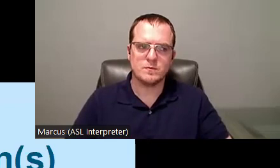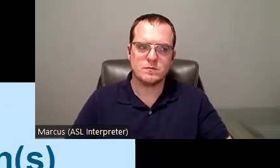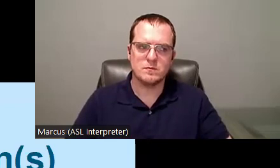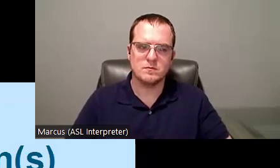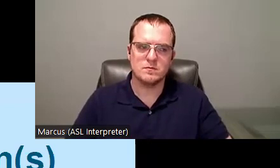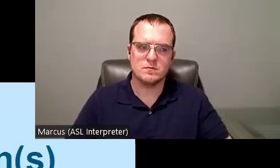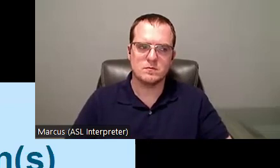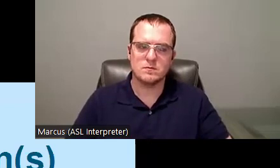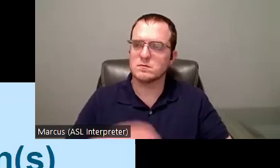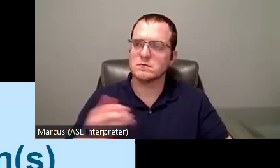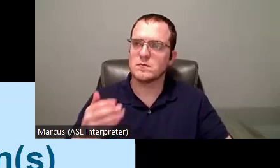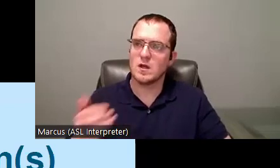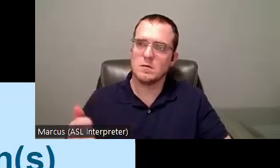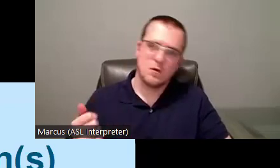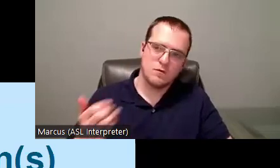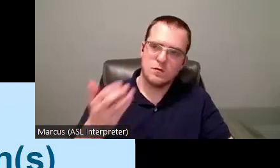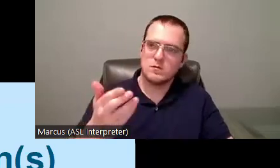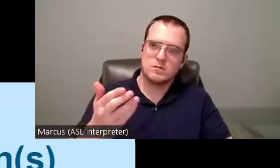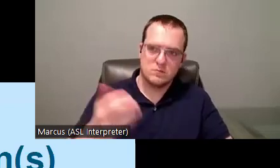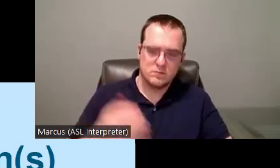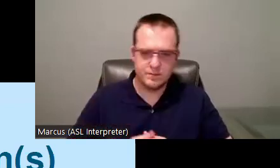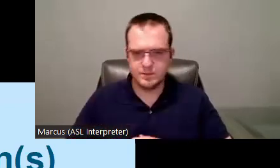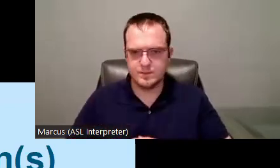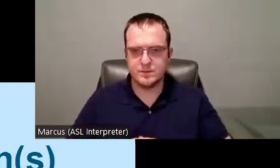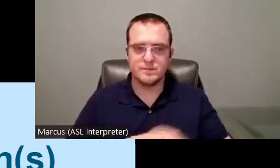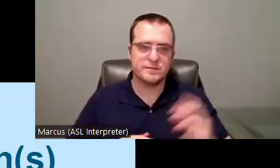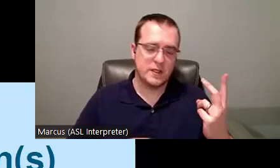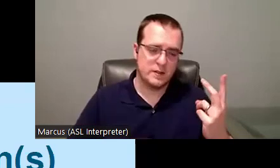I'll offer a motion to approve. Okay. Do we have a second?